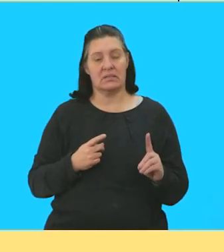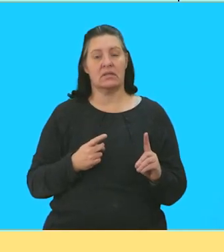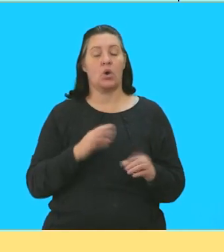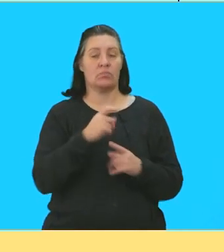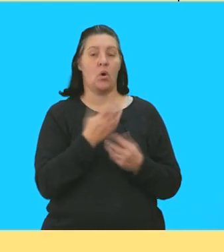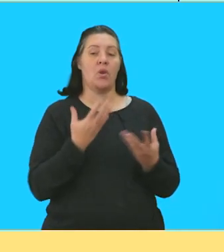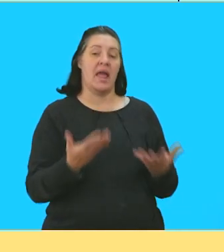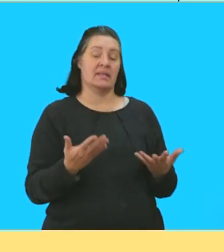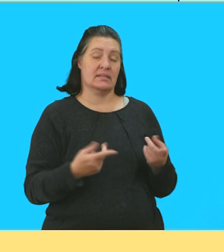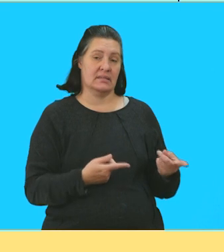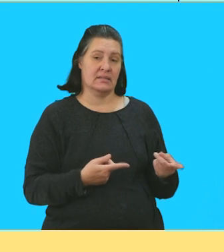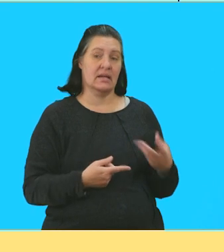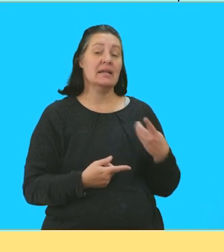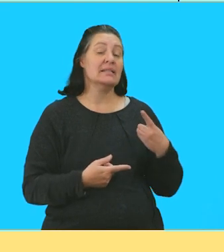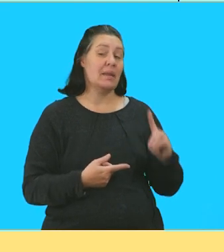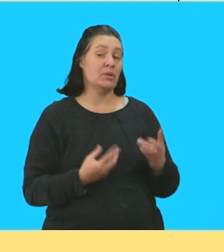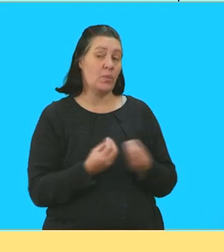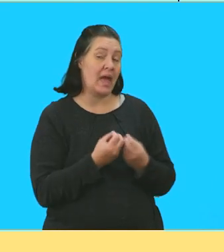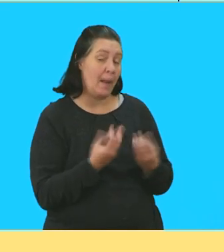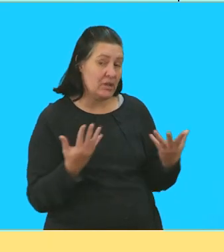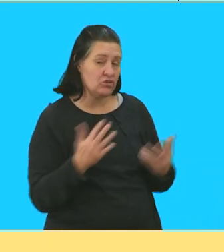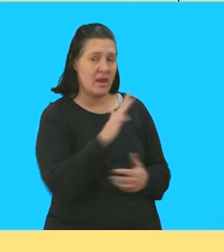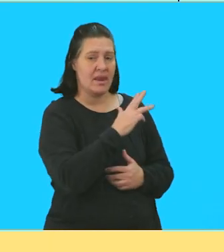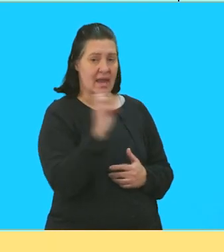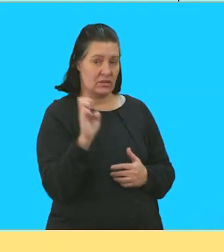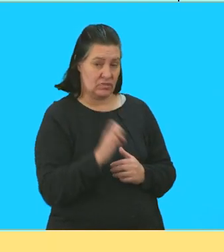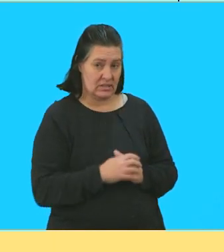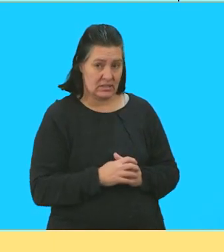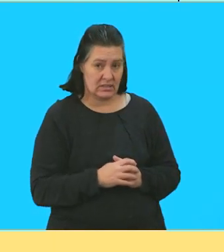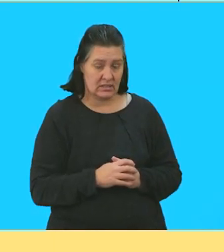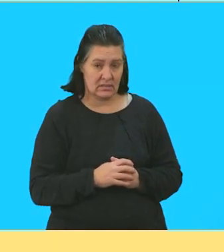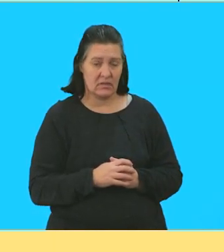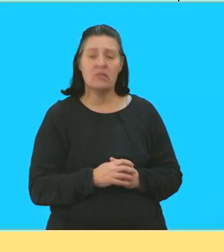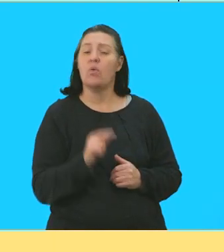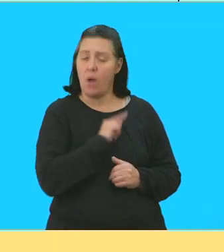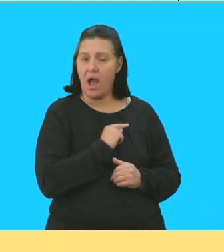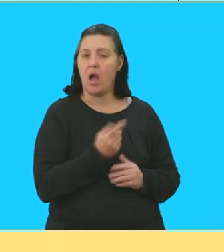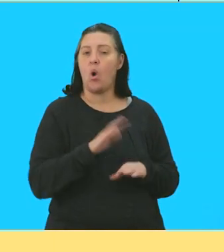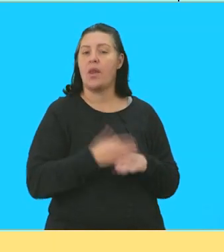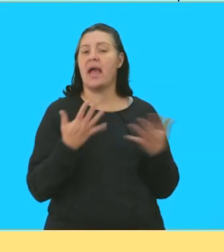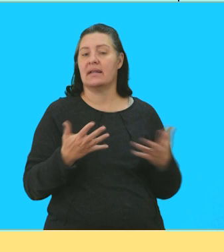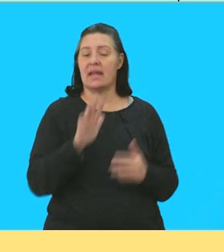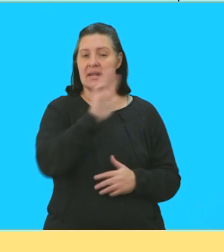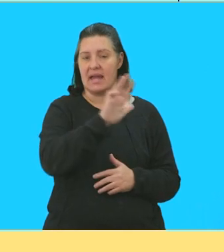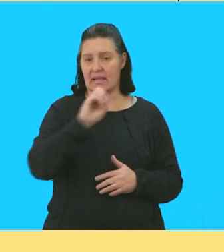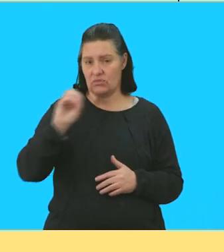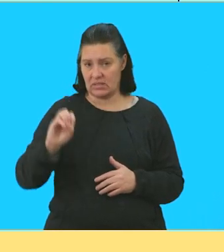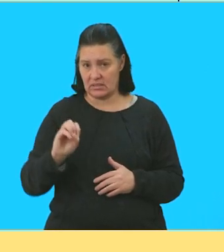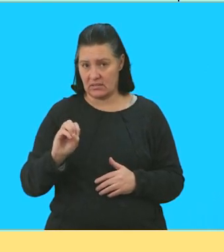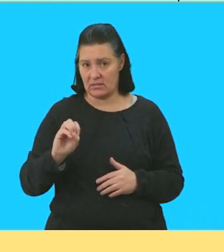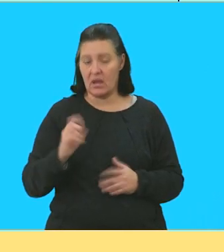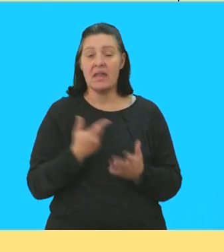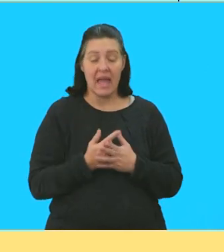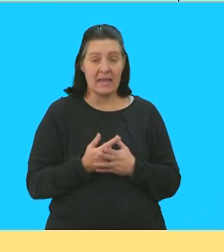hand, and we debit it with 900. We debit it with what is on hand, 900. And